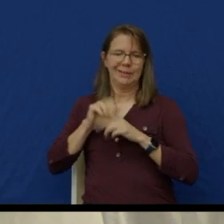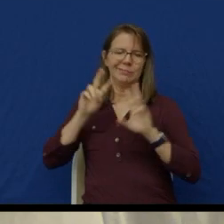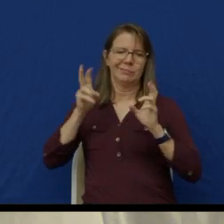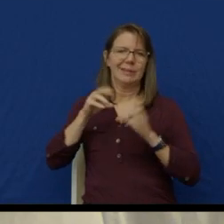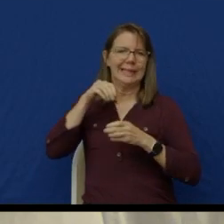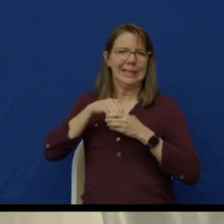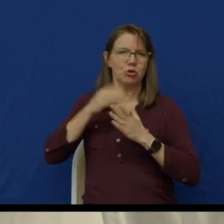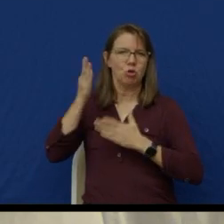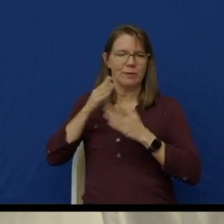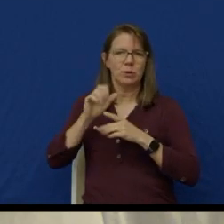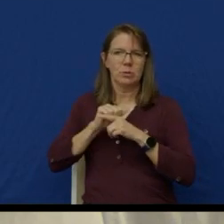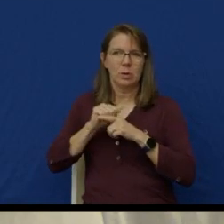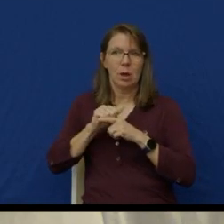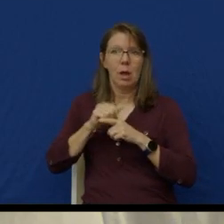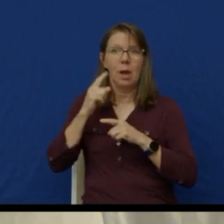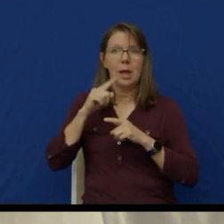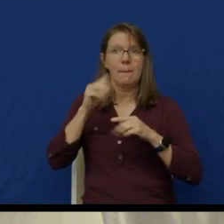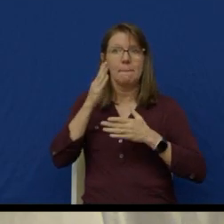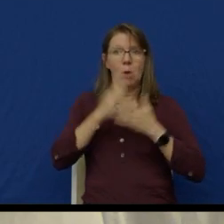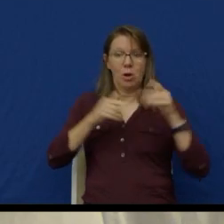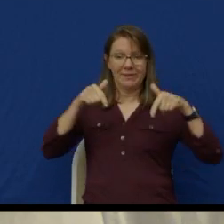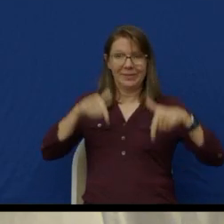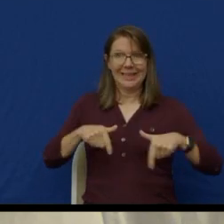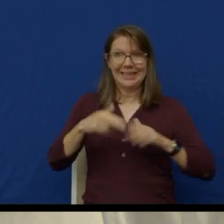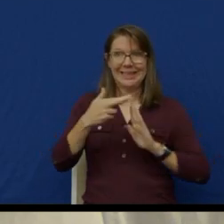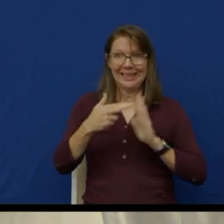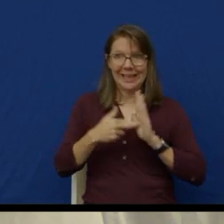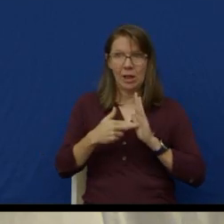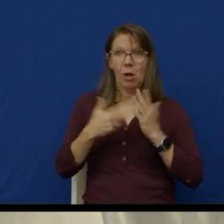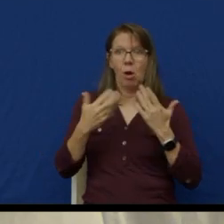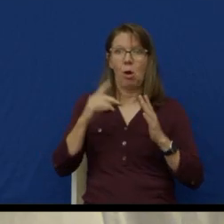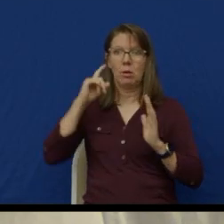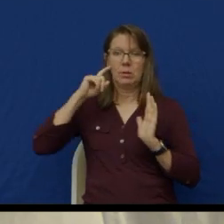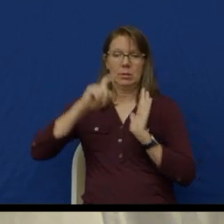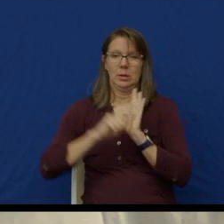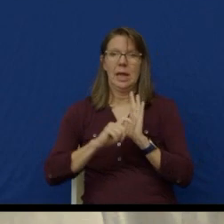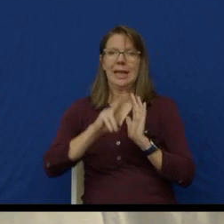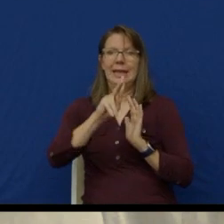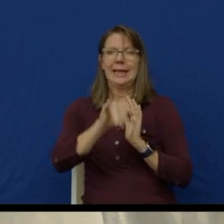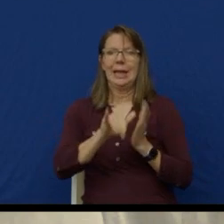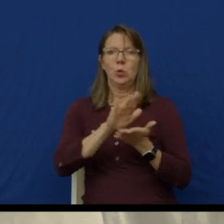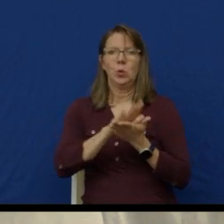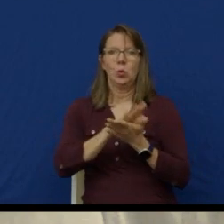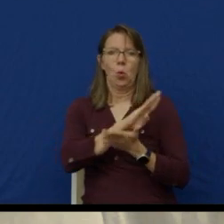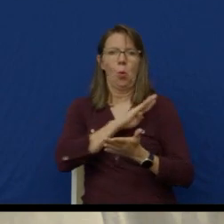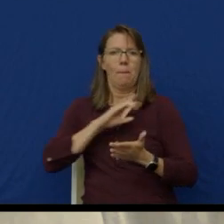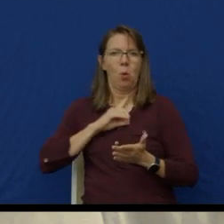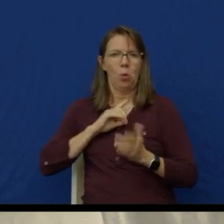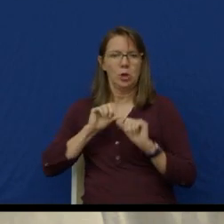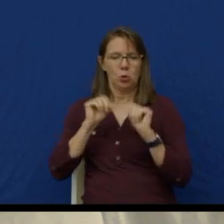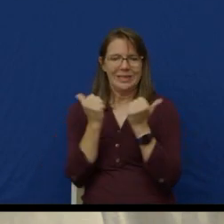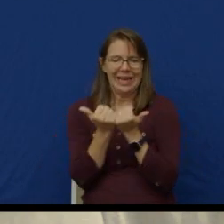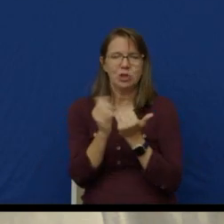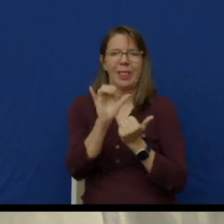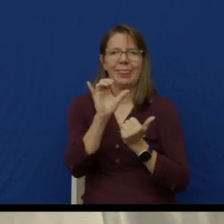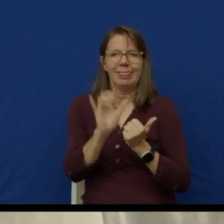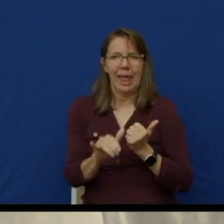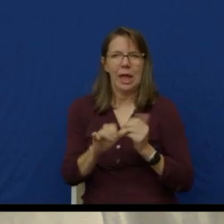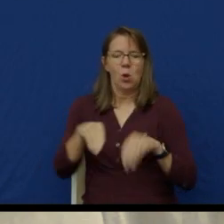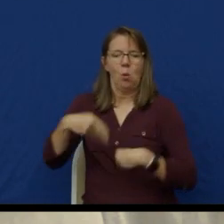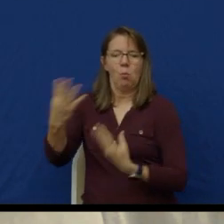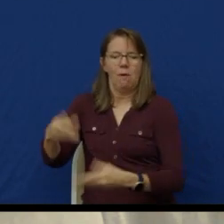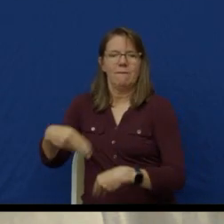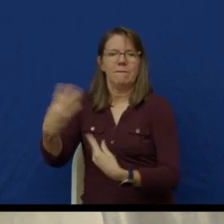board's regulation, they have designated the Kentucky School Boards Association as the recognized provider of substantial number